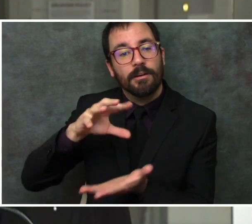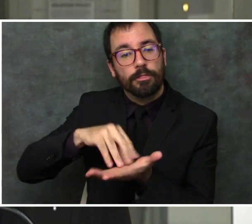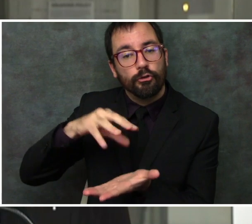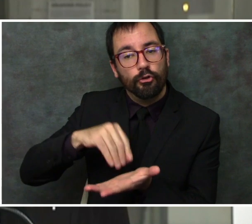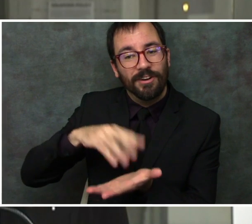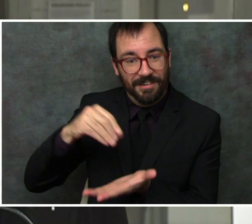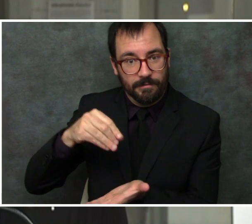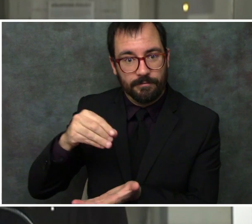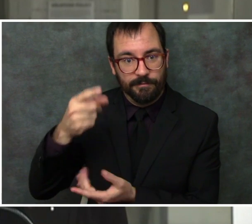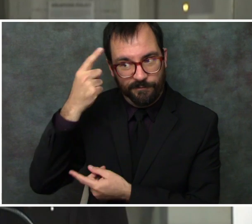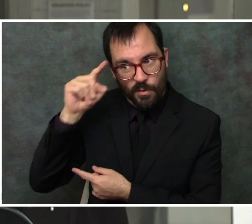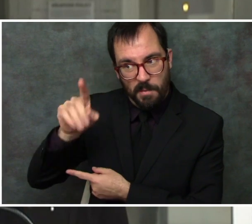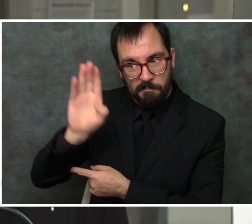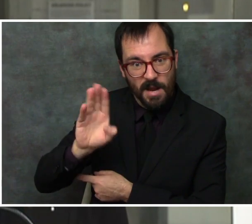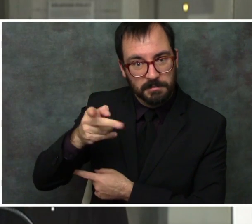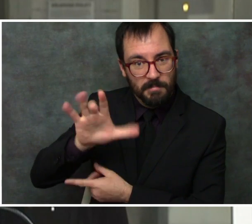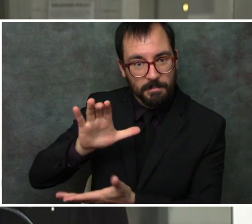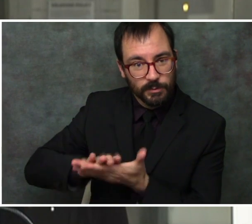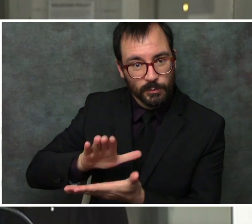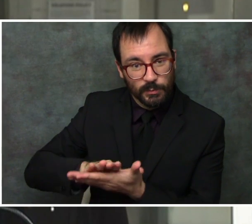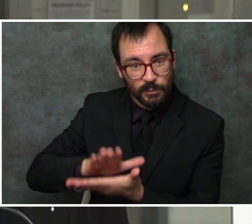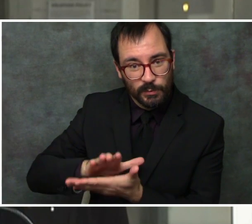threshold that we have here.